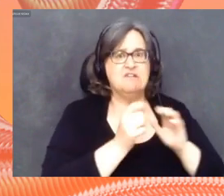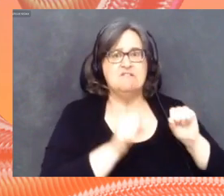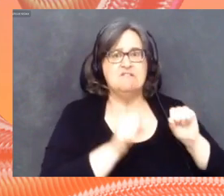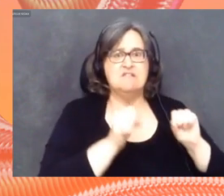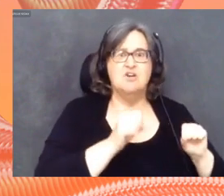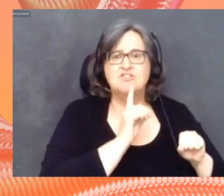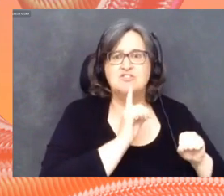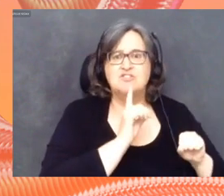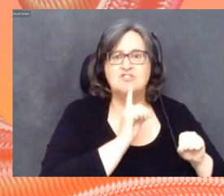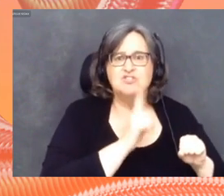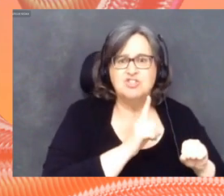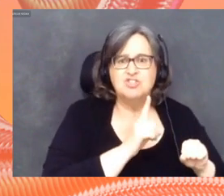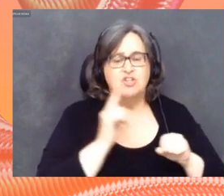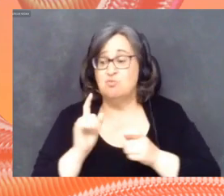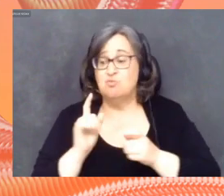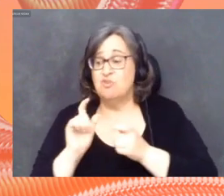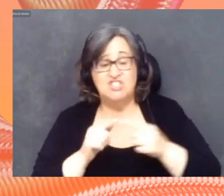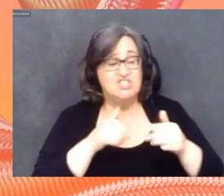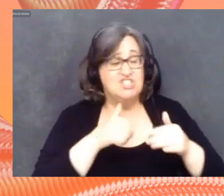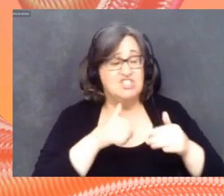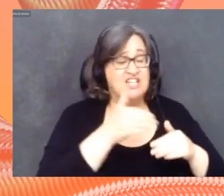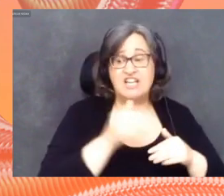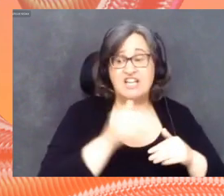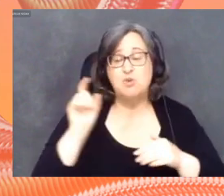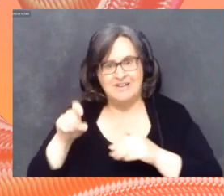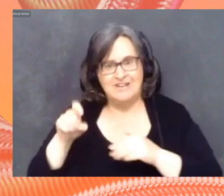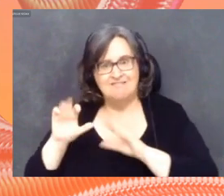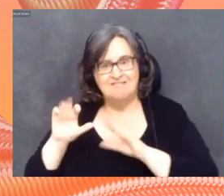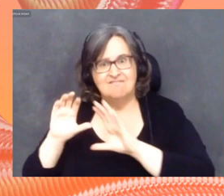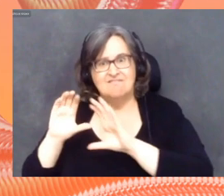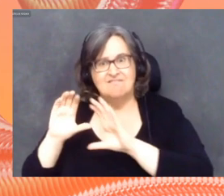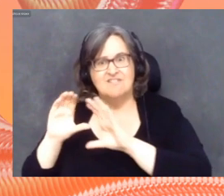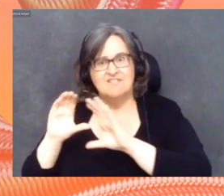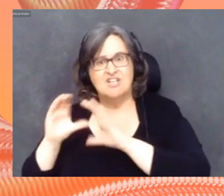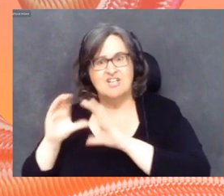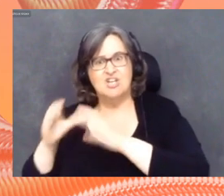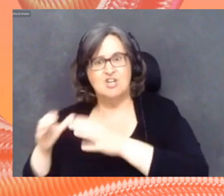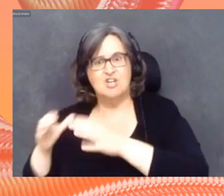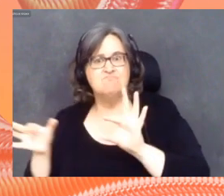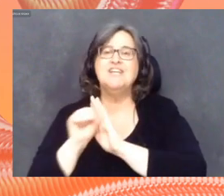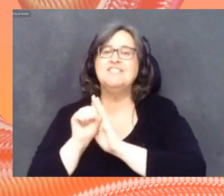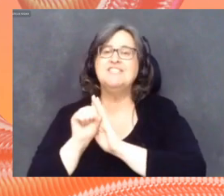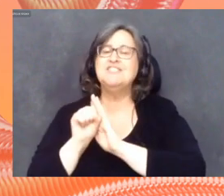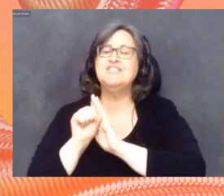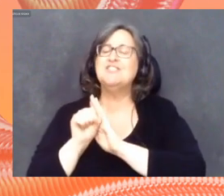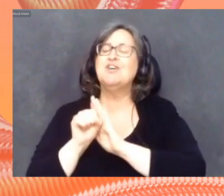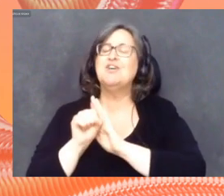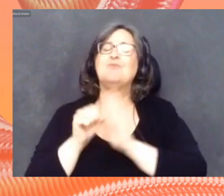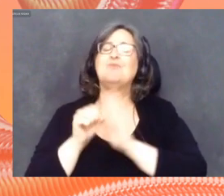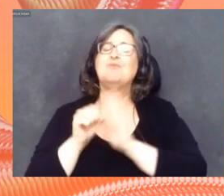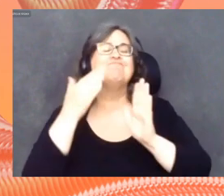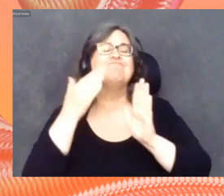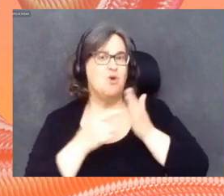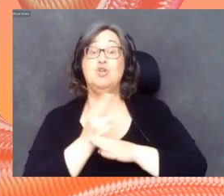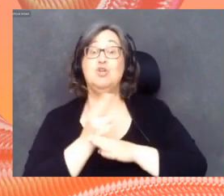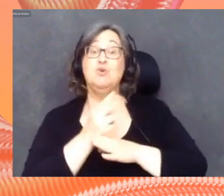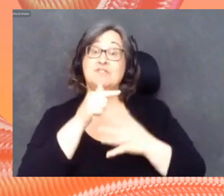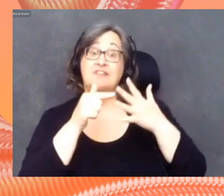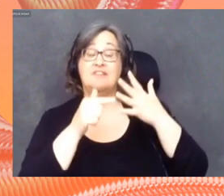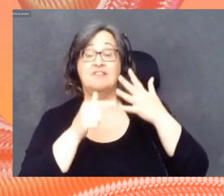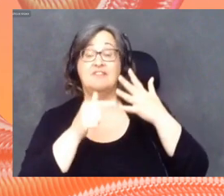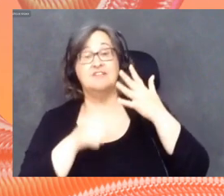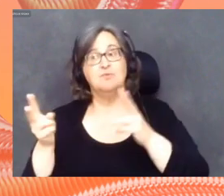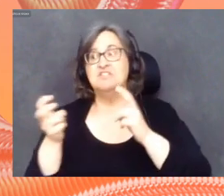there's always going to be change. Yeah. And so the mutable signs are like, oh, you know what? We can use this from that and that from there and